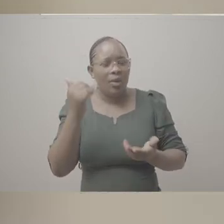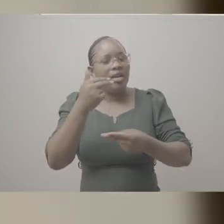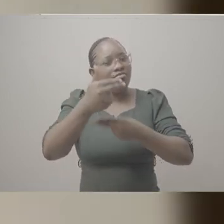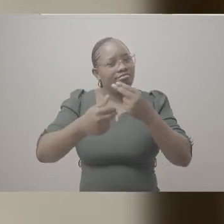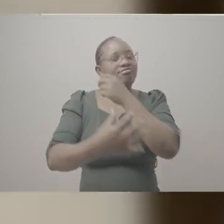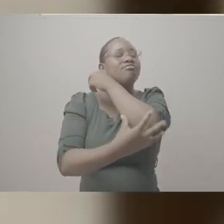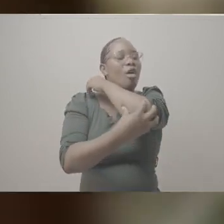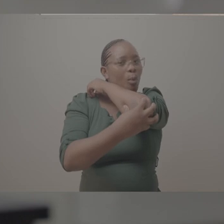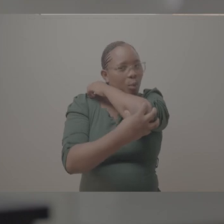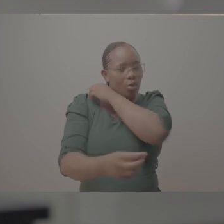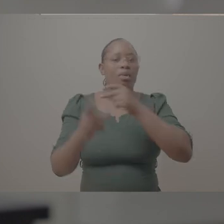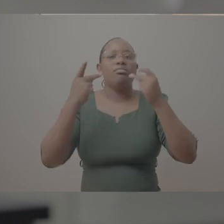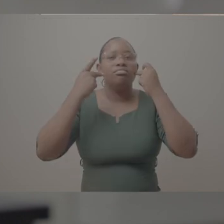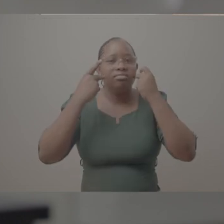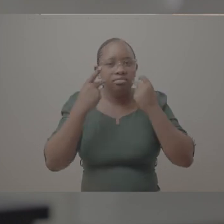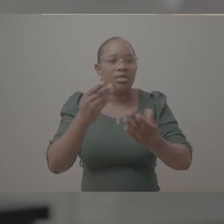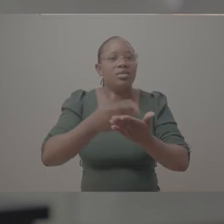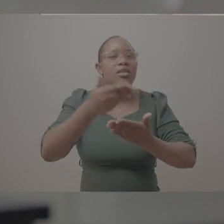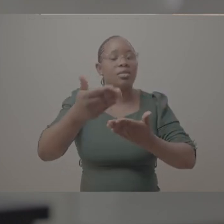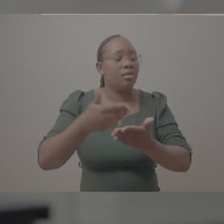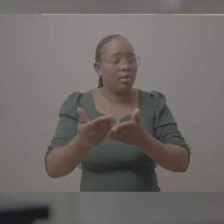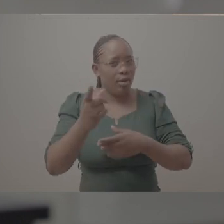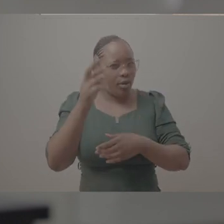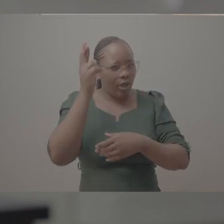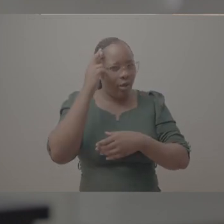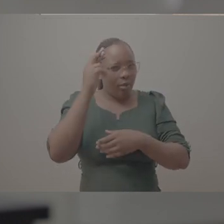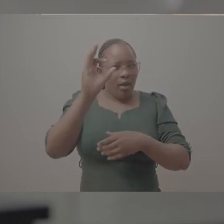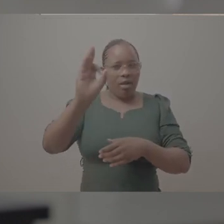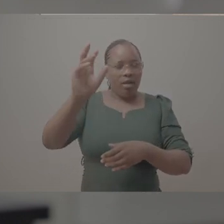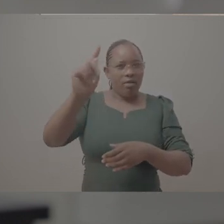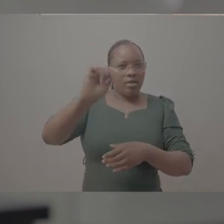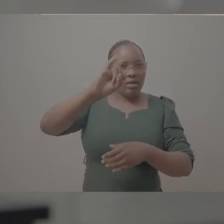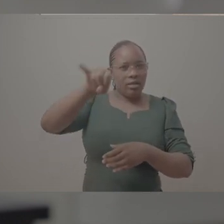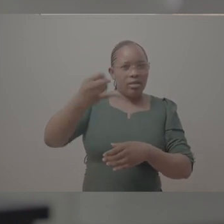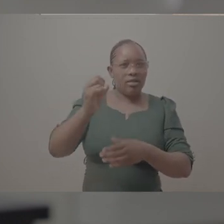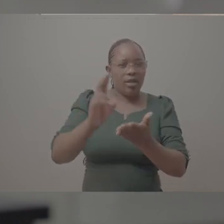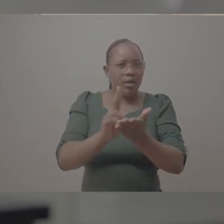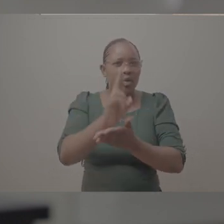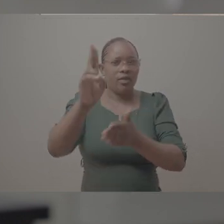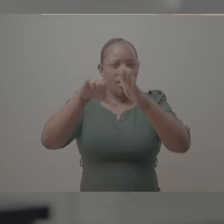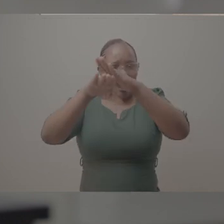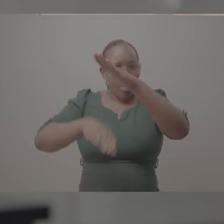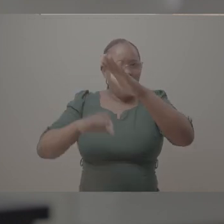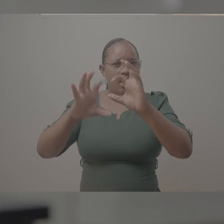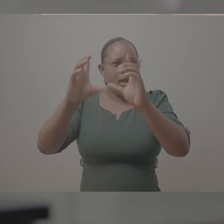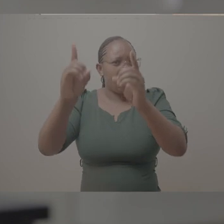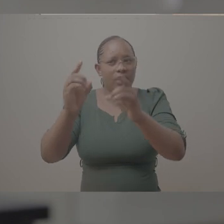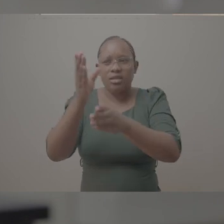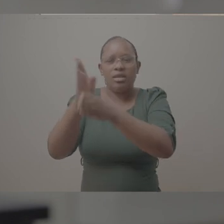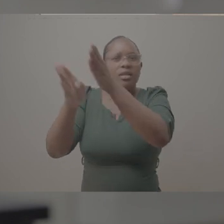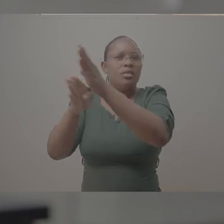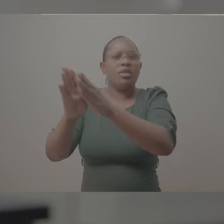lacking. I'm sure you still remember the famous FTJ University under